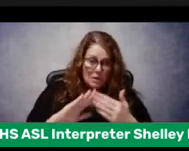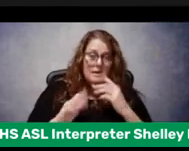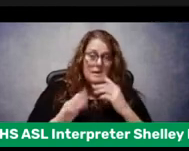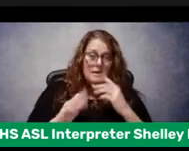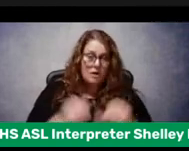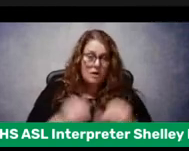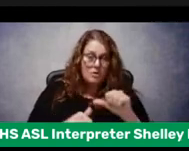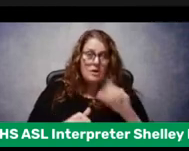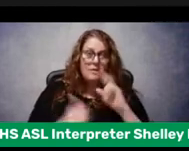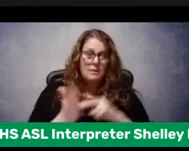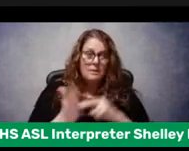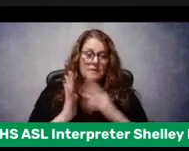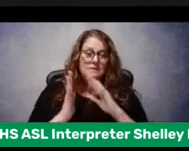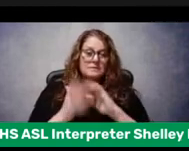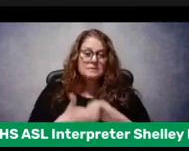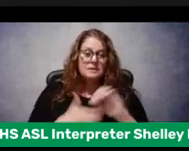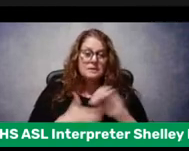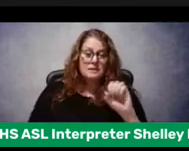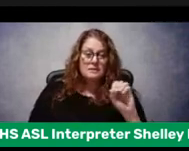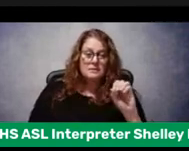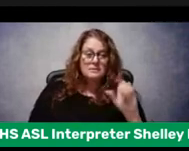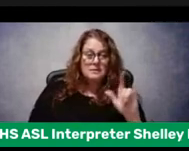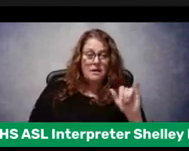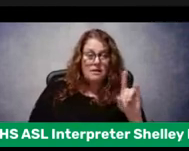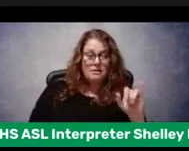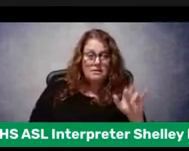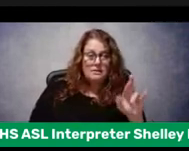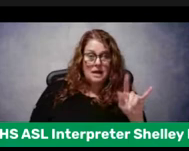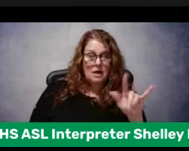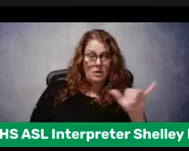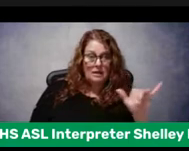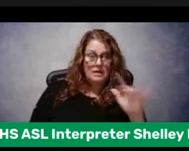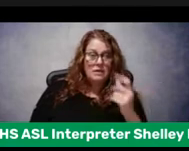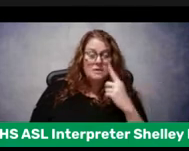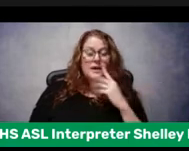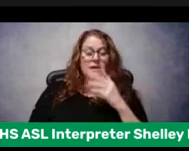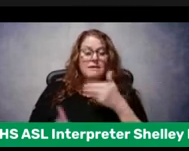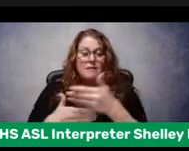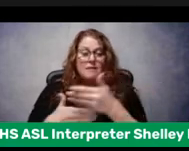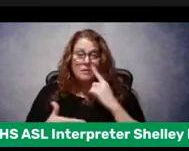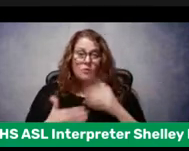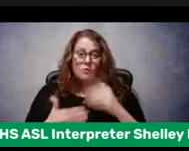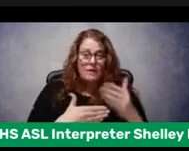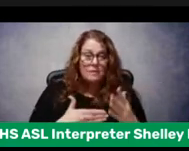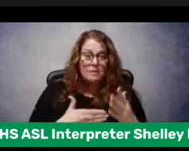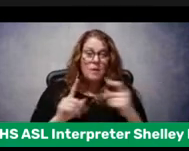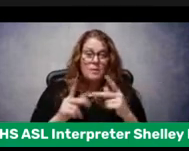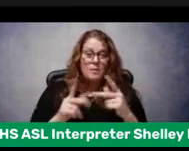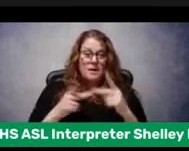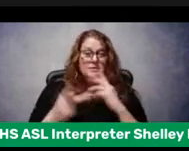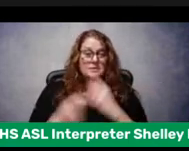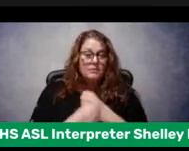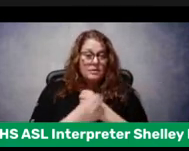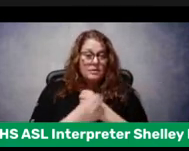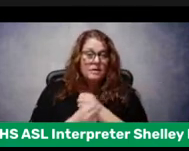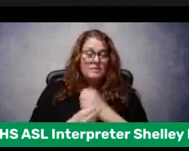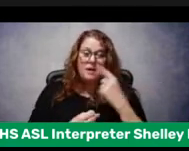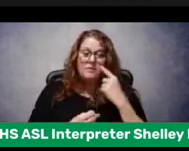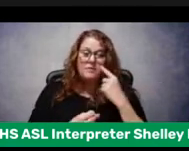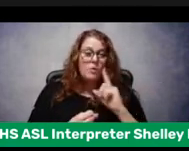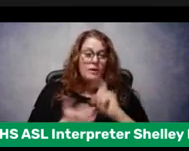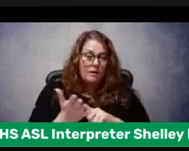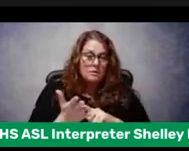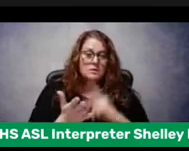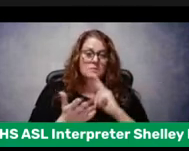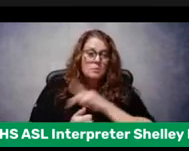means that it's solidarity. It's that understanding that we're doing this neighbor for neighbor out of a place of love, not for acknowledgement, not for